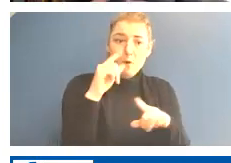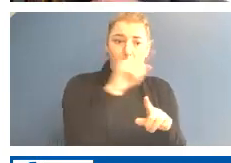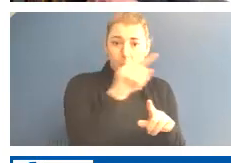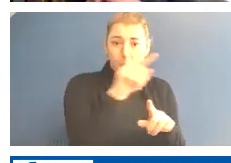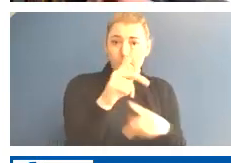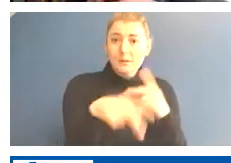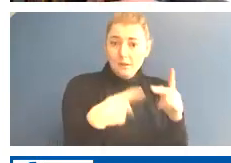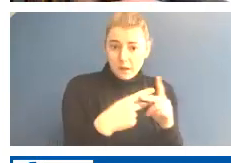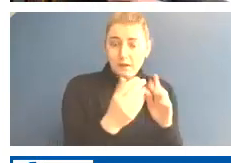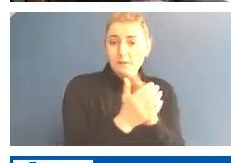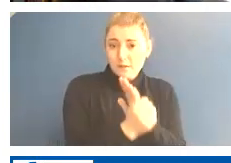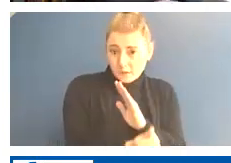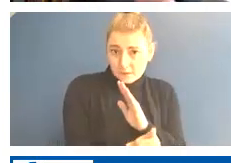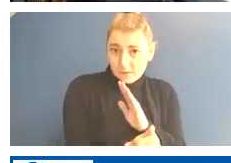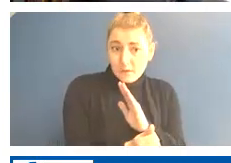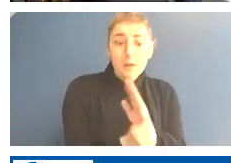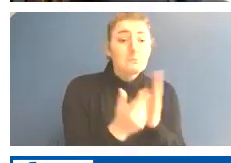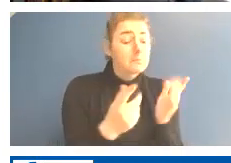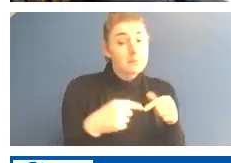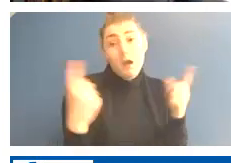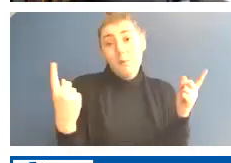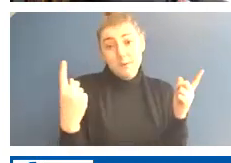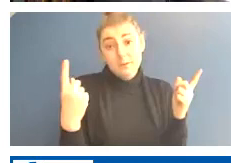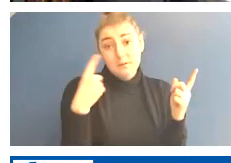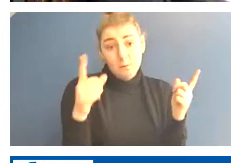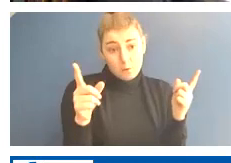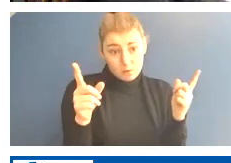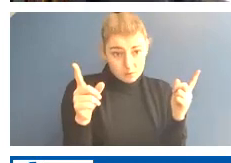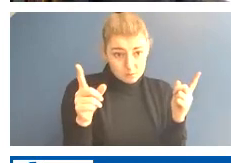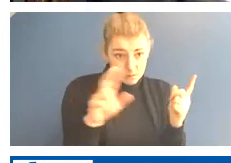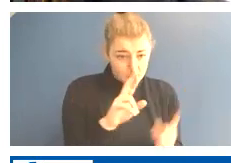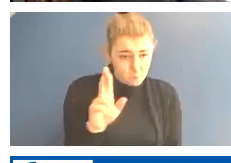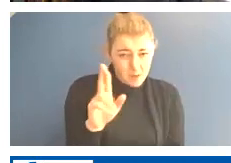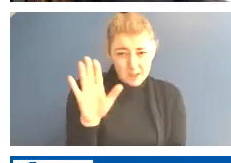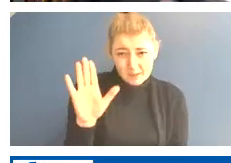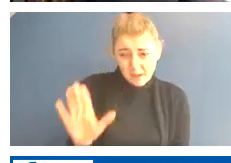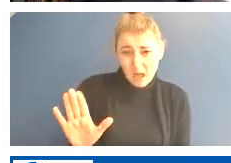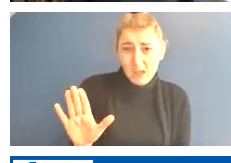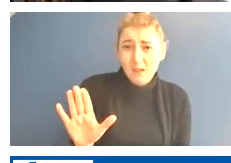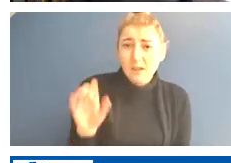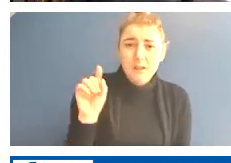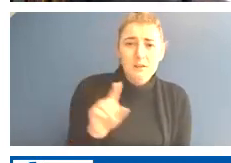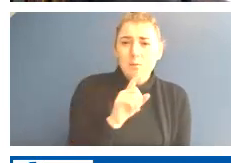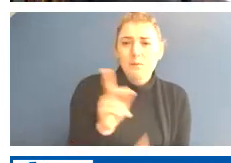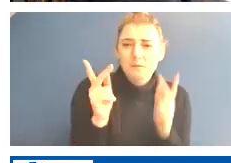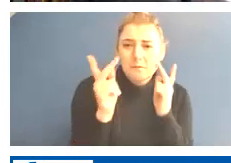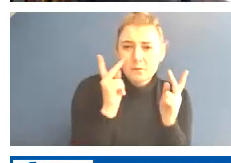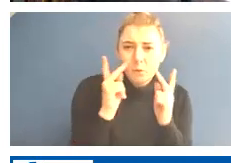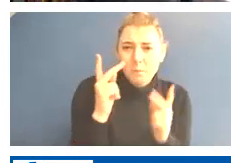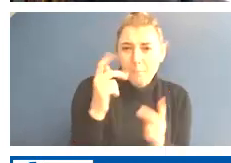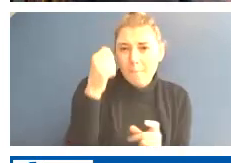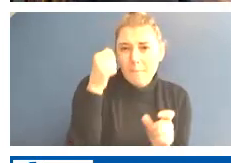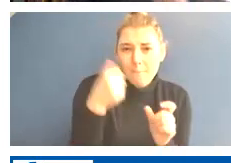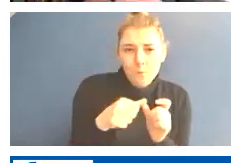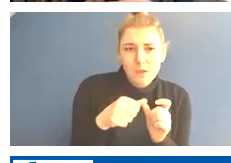skills. It is the opposite on the right-hand side. This was a visual memory